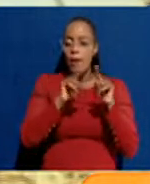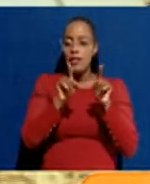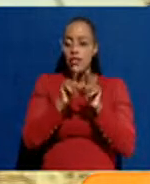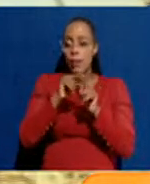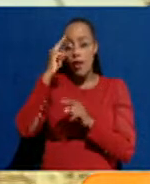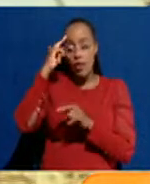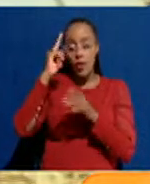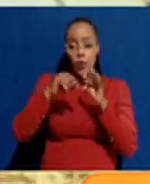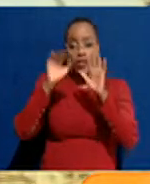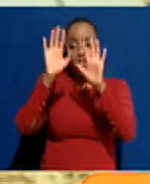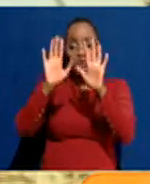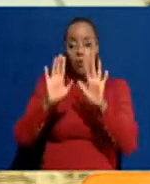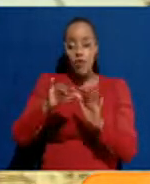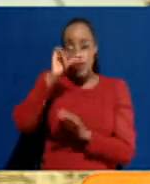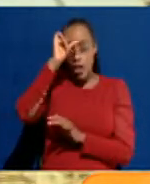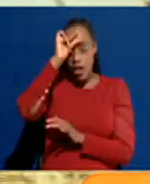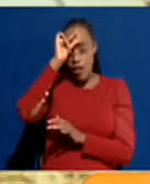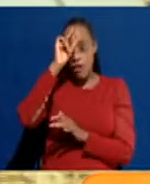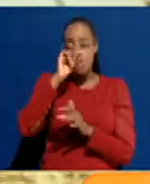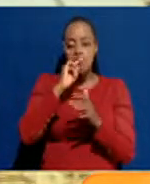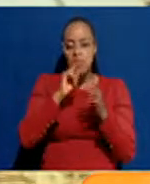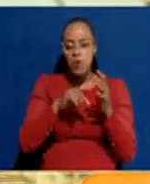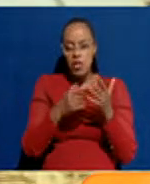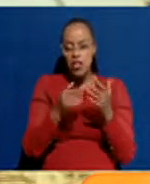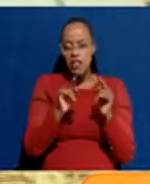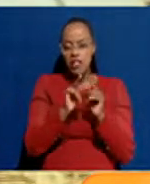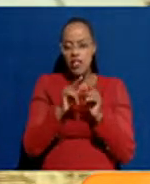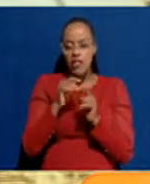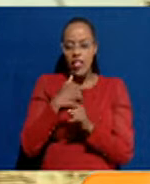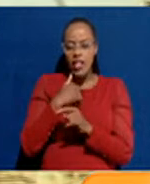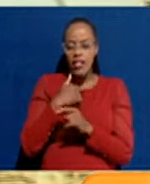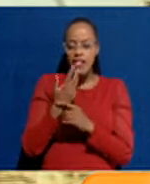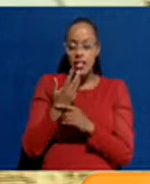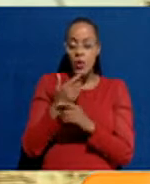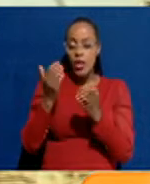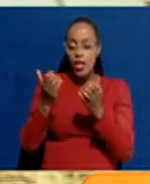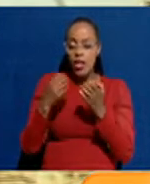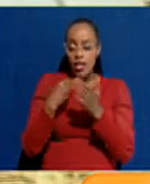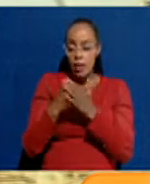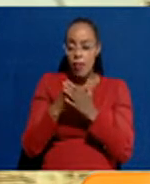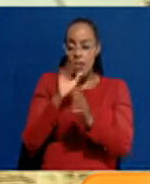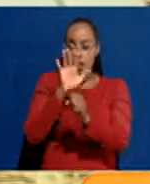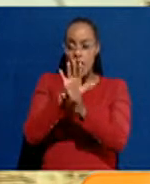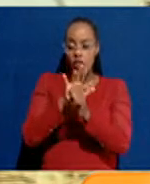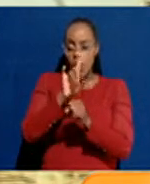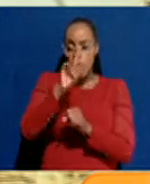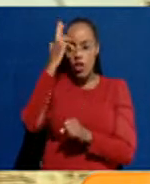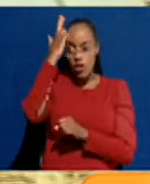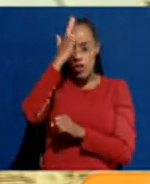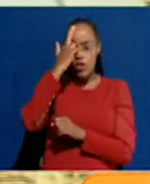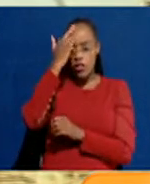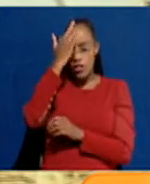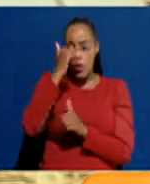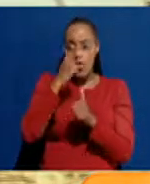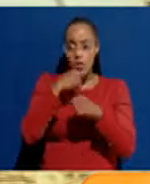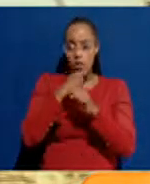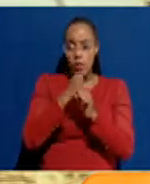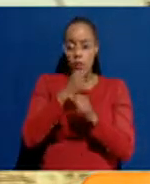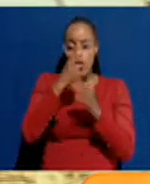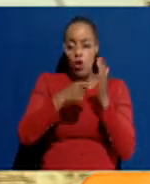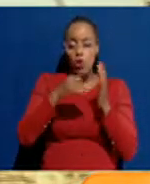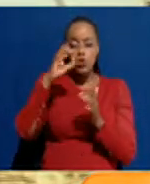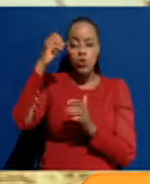also important for the public to know is that it is capital intensive. And indeed, one of the reasons which attributes even to the cost of